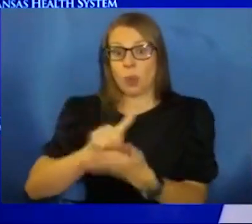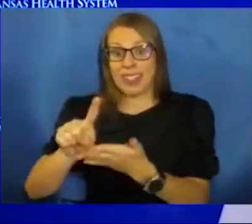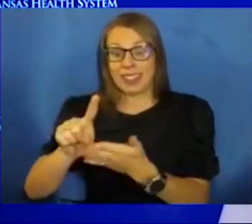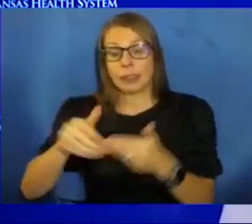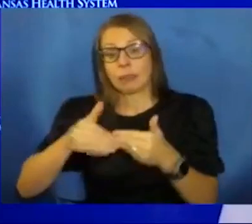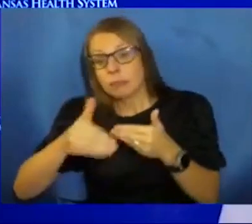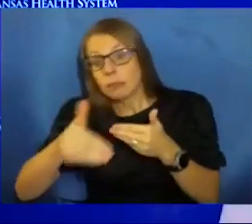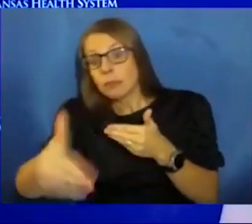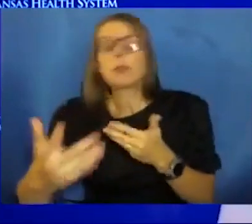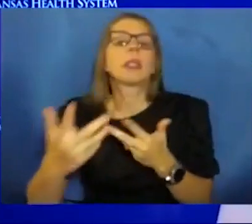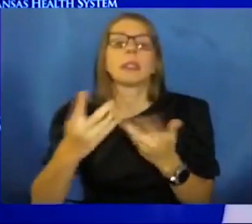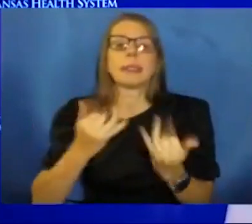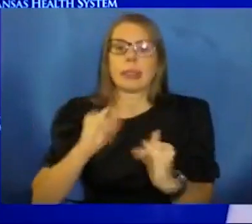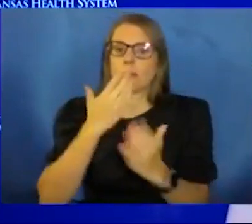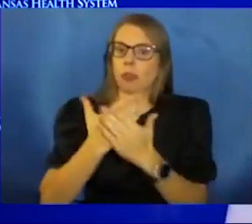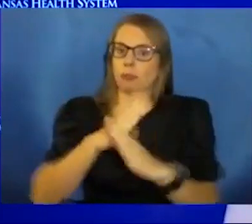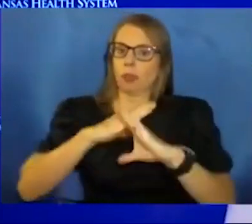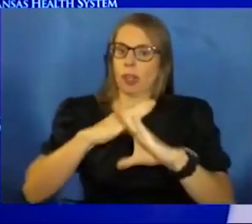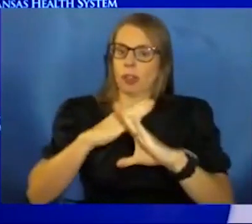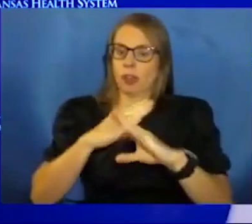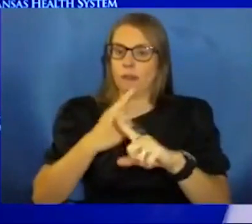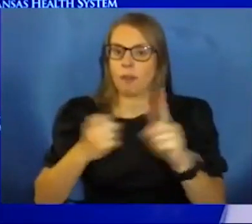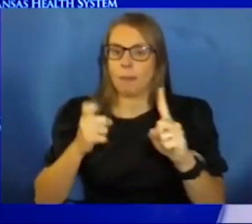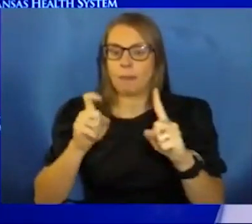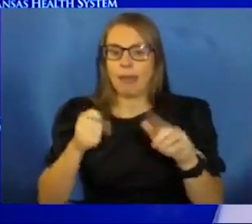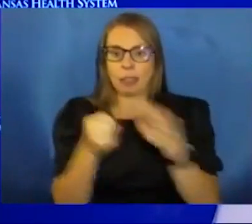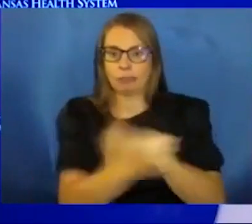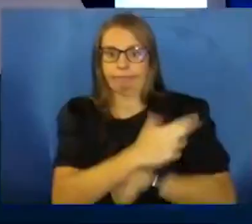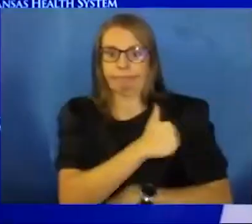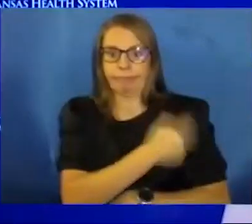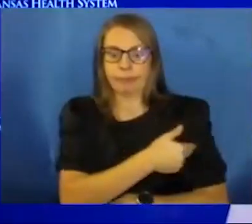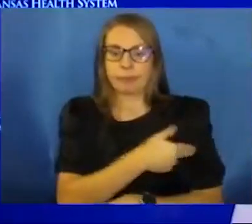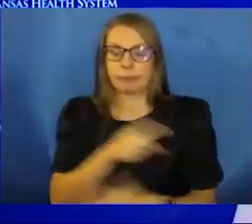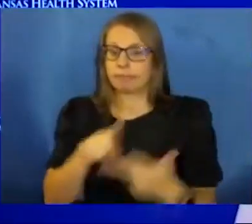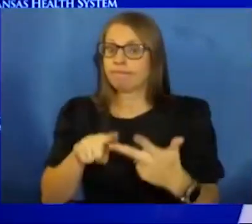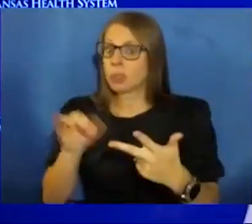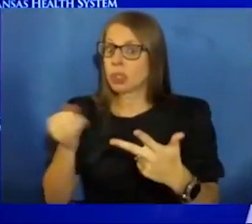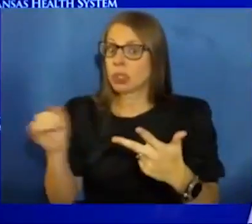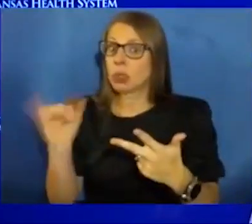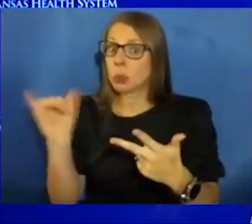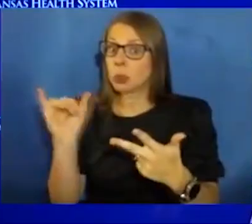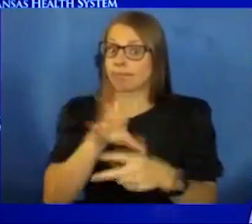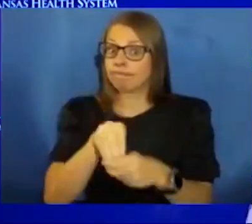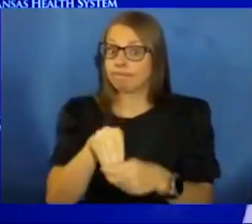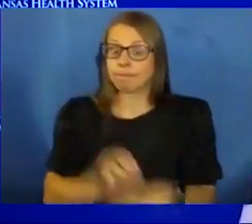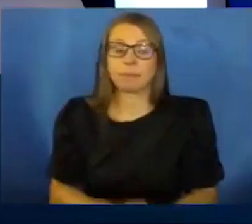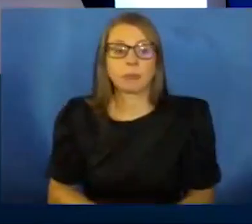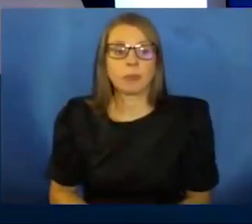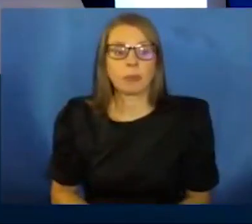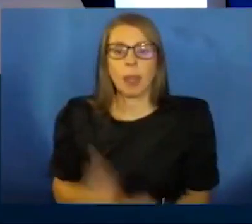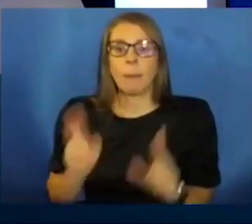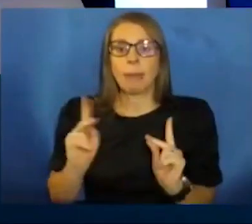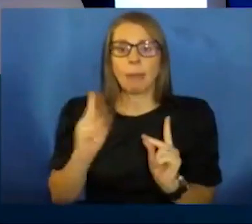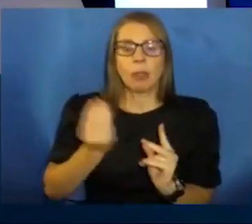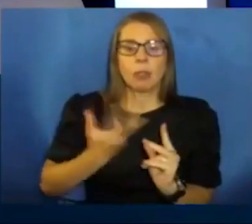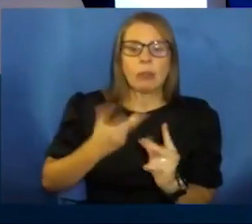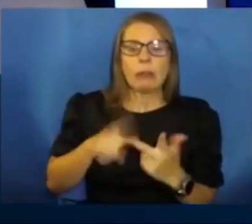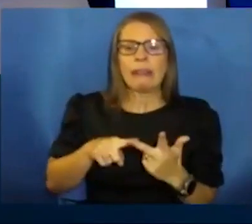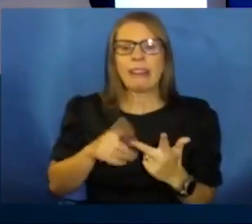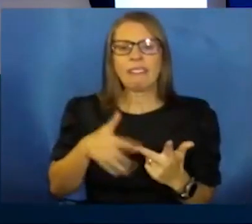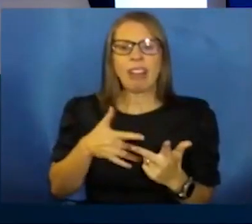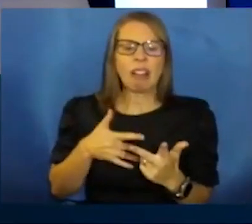protection against hospitalization, even if you receive Johnson & Johnson vaccine. Yeah, we hear a lot from those folks that they feel like they're kind of left in the dark with this information, but